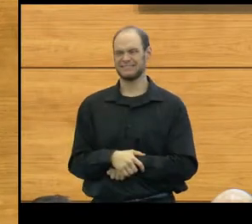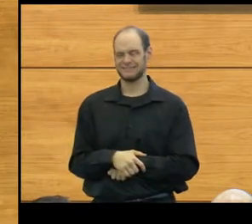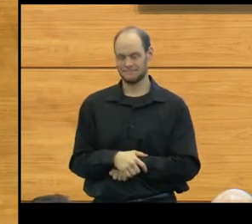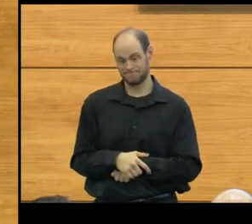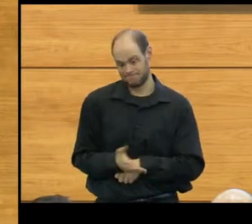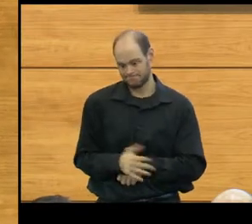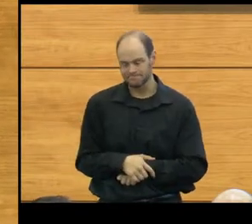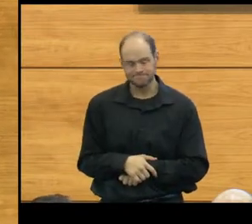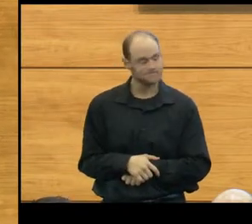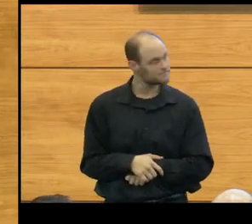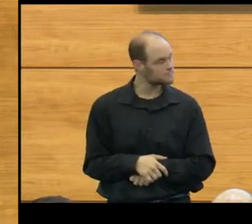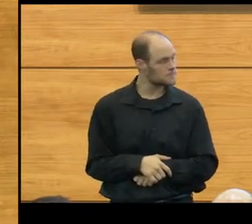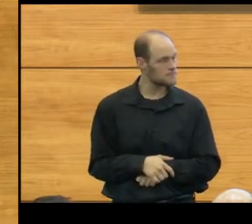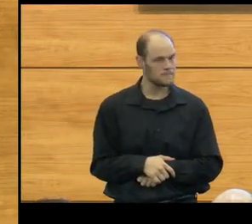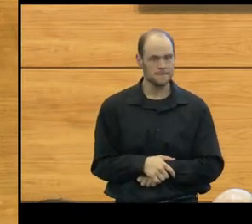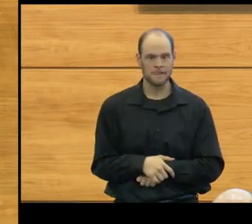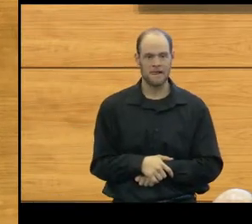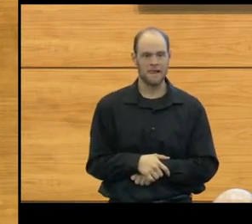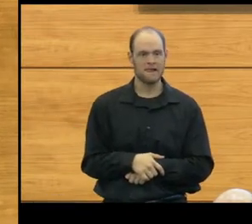next research.